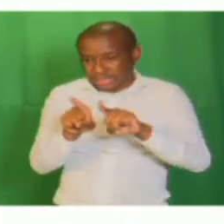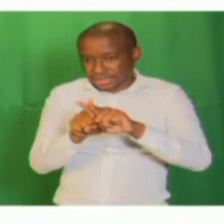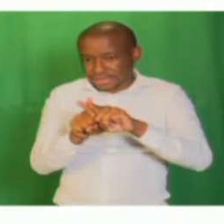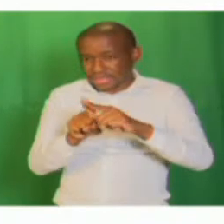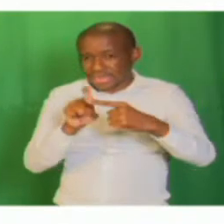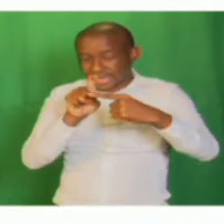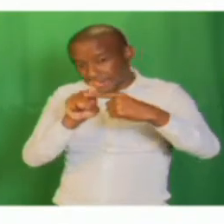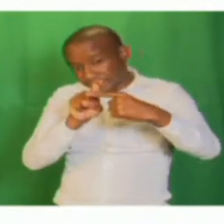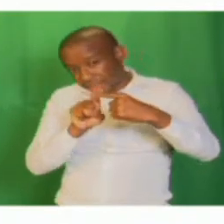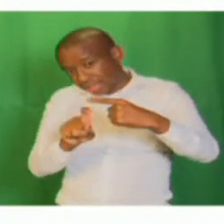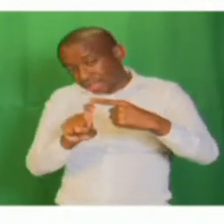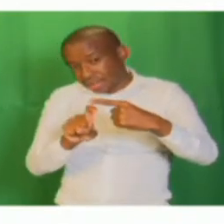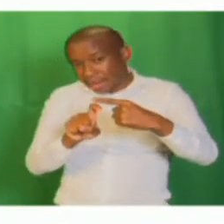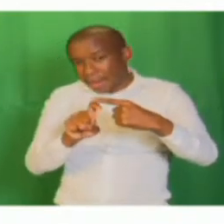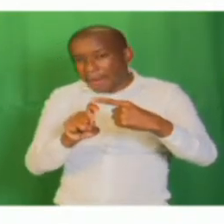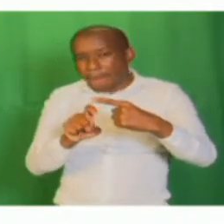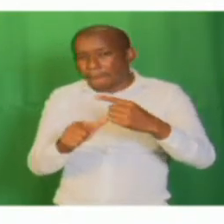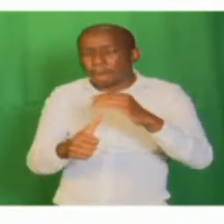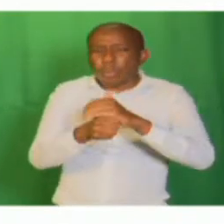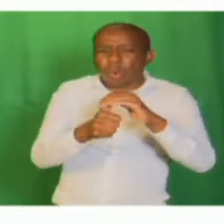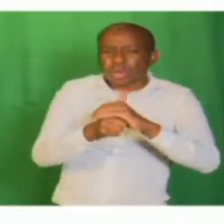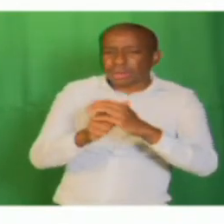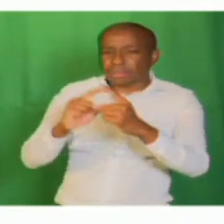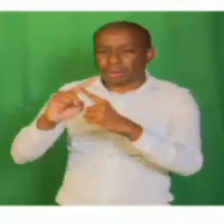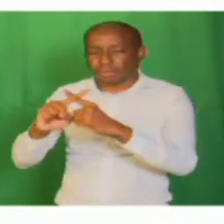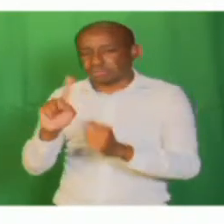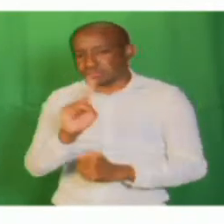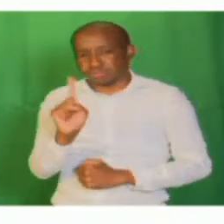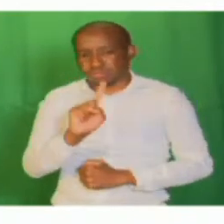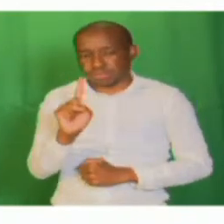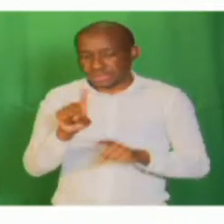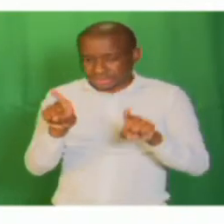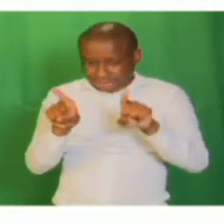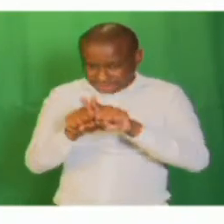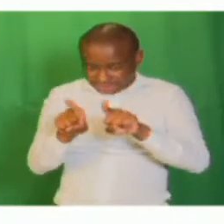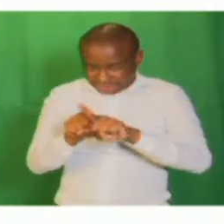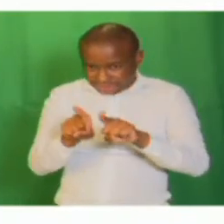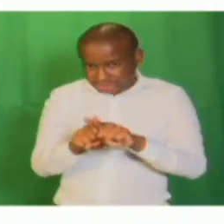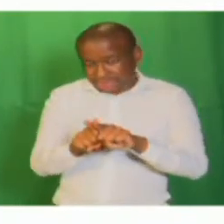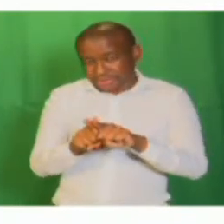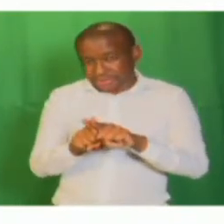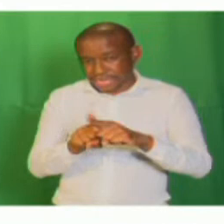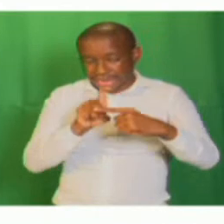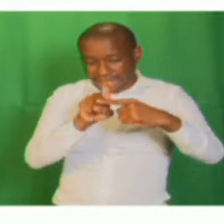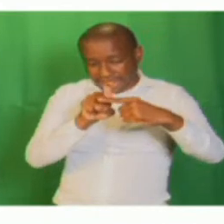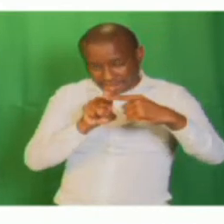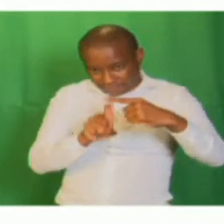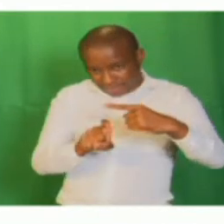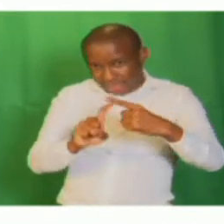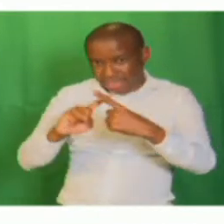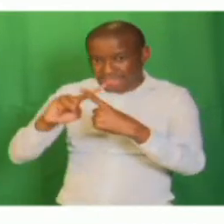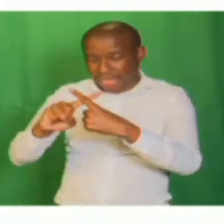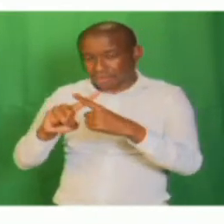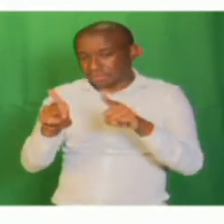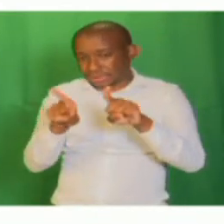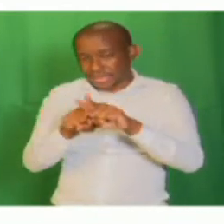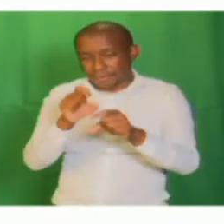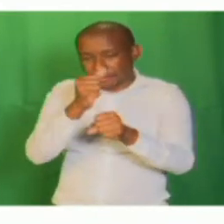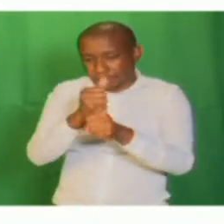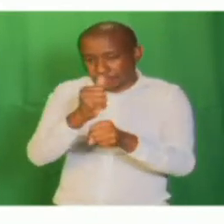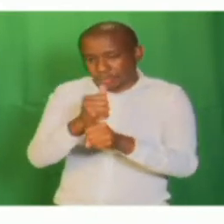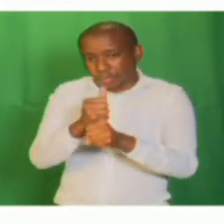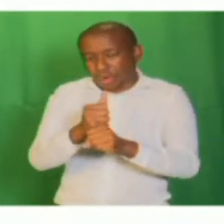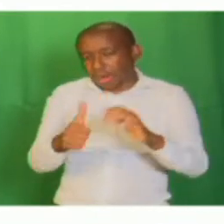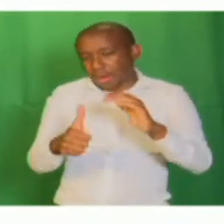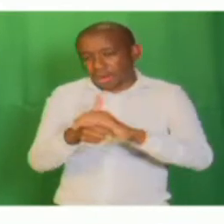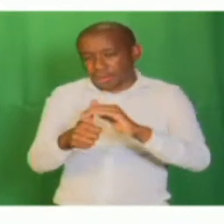is not of bigger priority than multiplication. It means they are of the same value. Division is